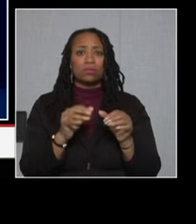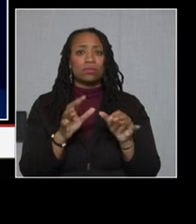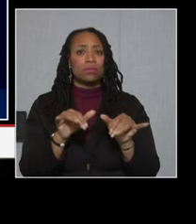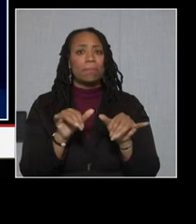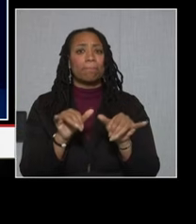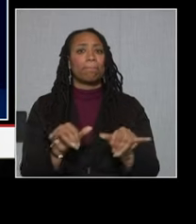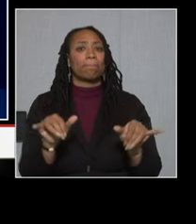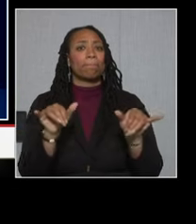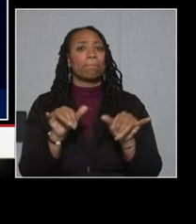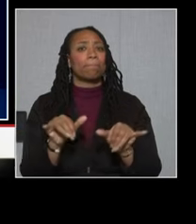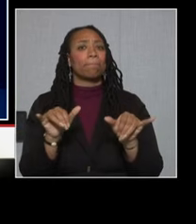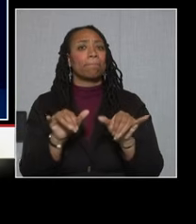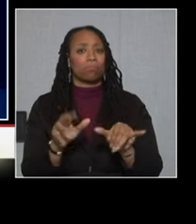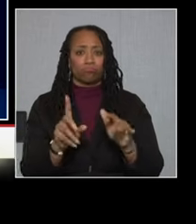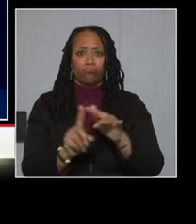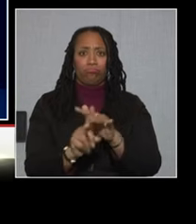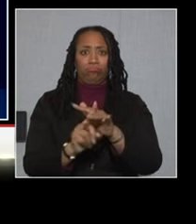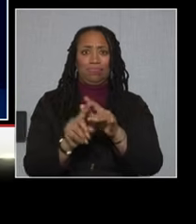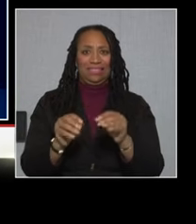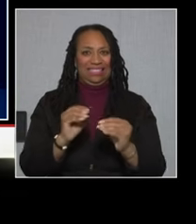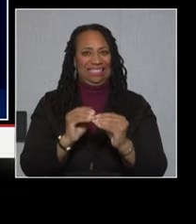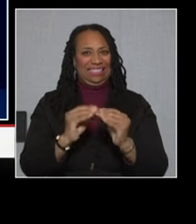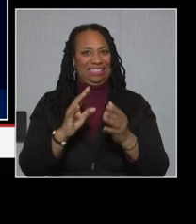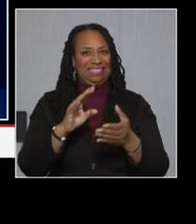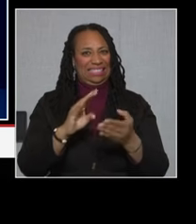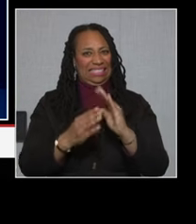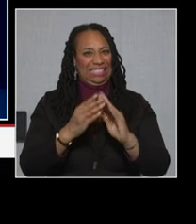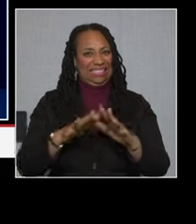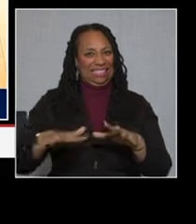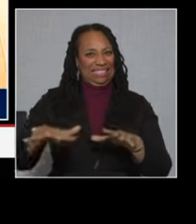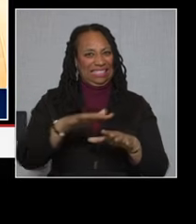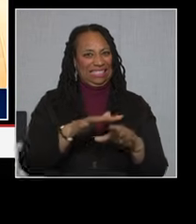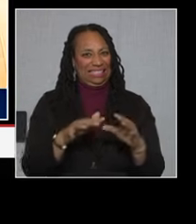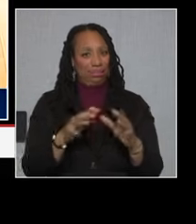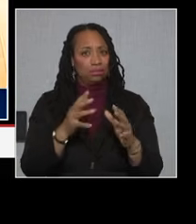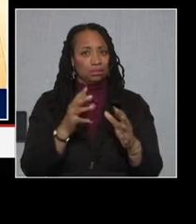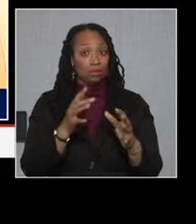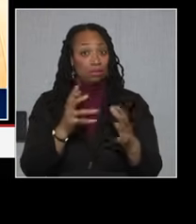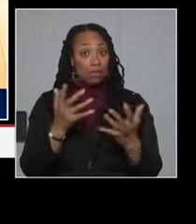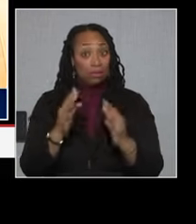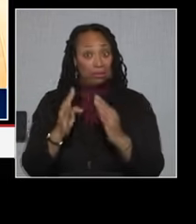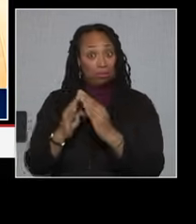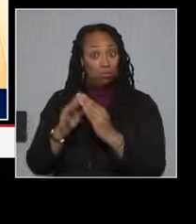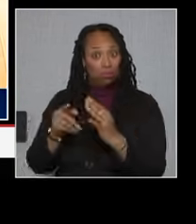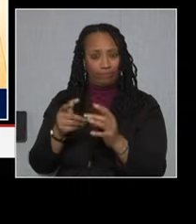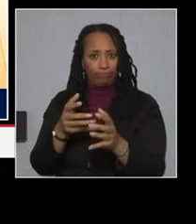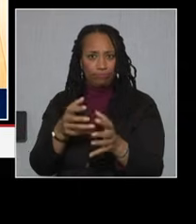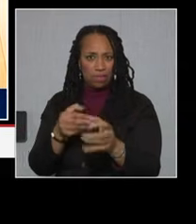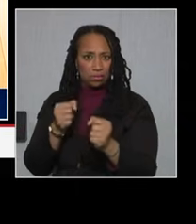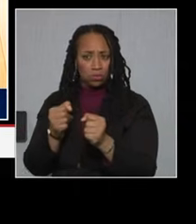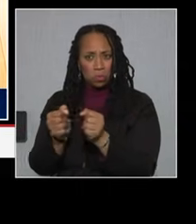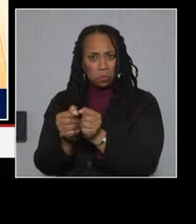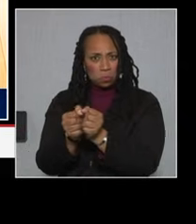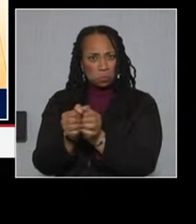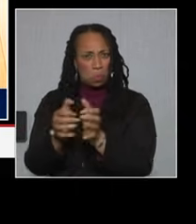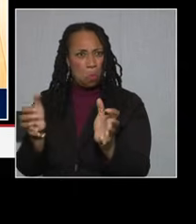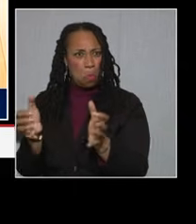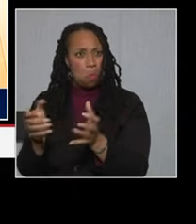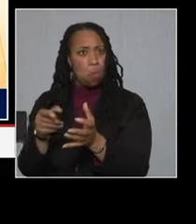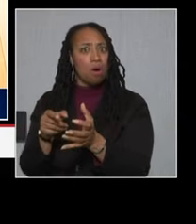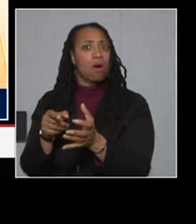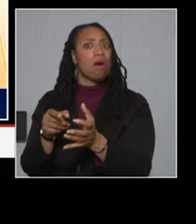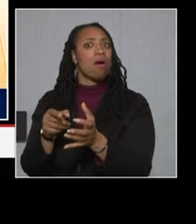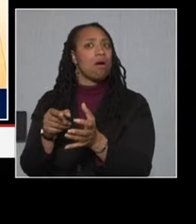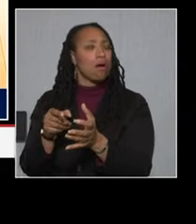tech is among them and one of our fastest growing, and we'll also talk about sports and entertainment. But back to tech, DC is